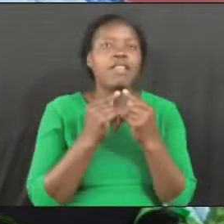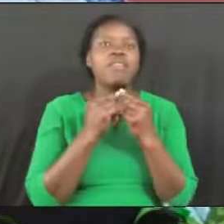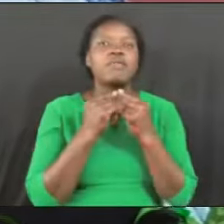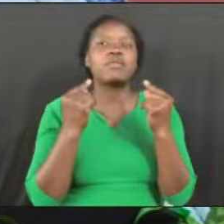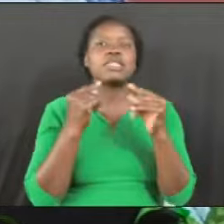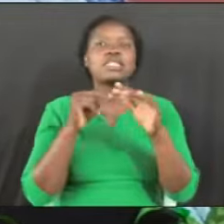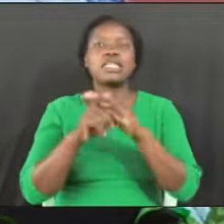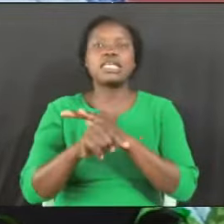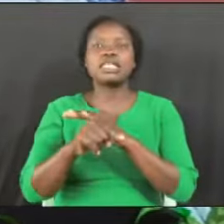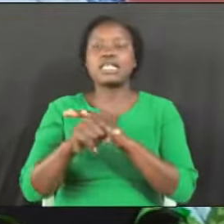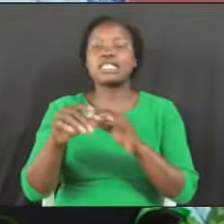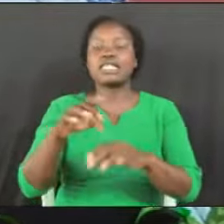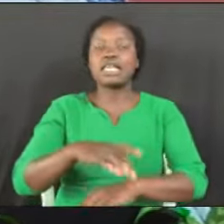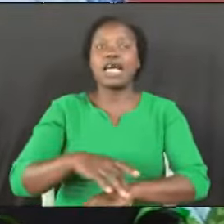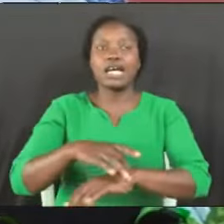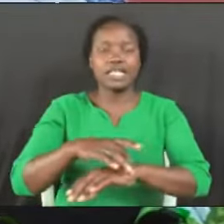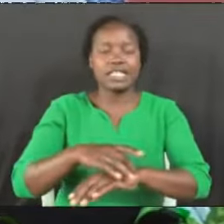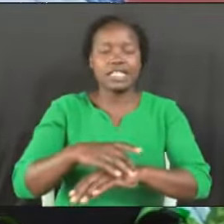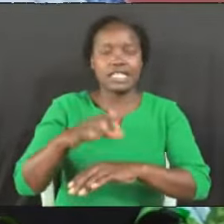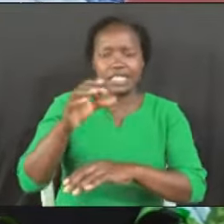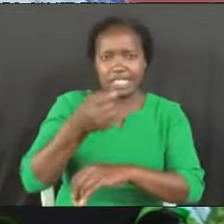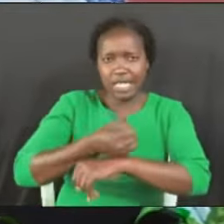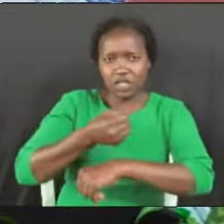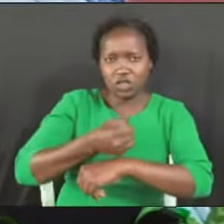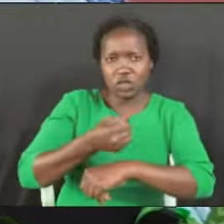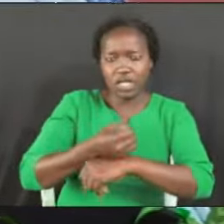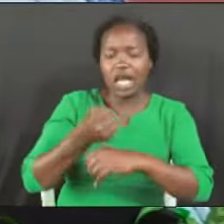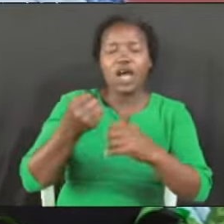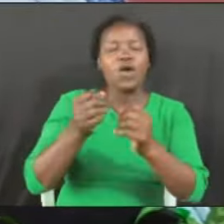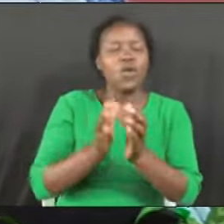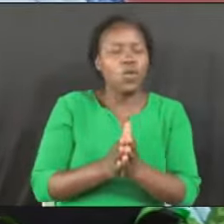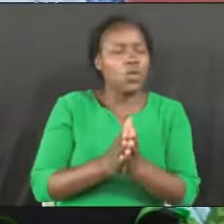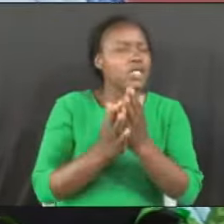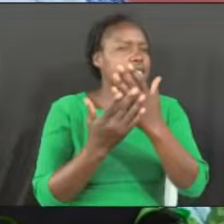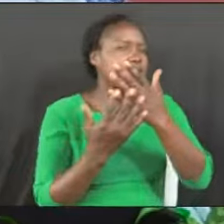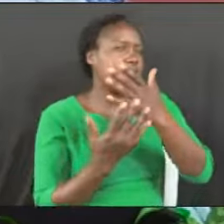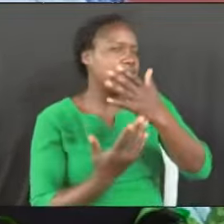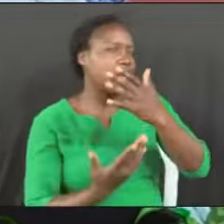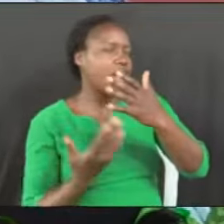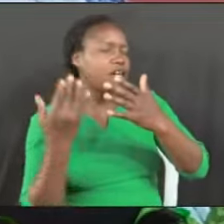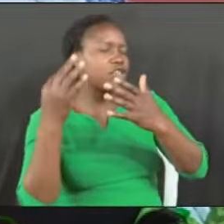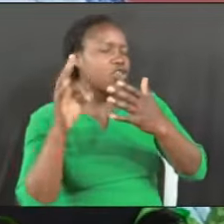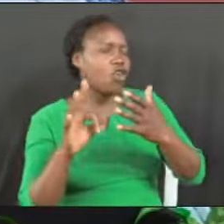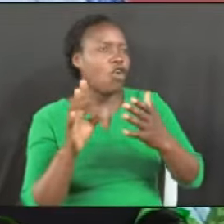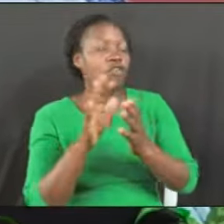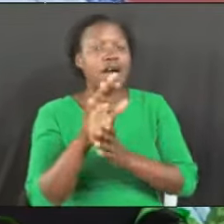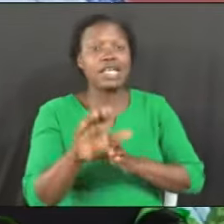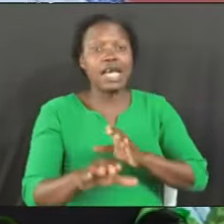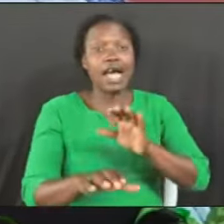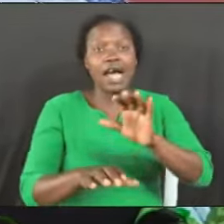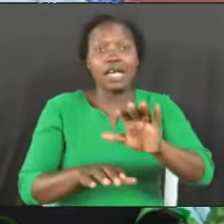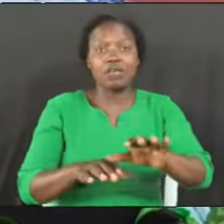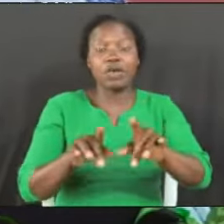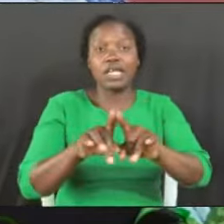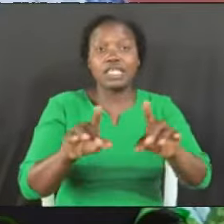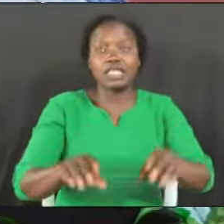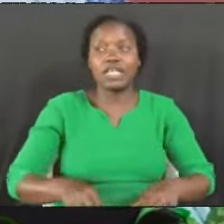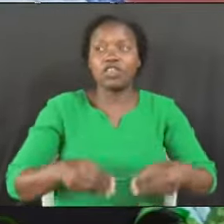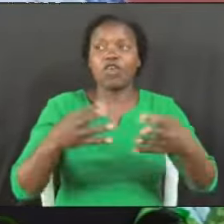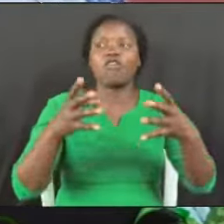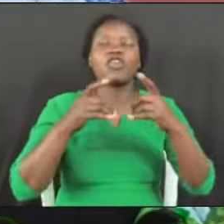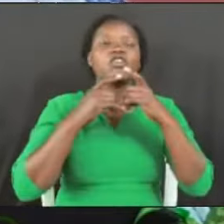entered into the earthly sanctuary with the blood of an animal as an offering for